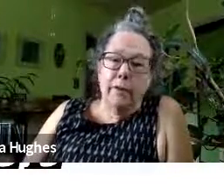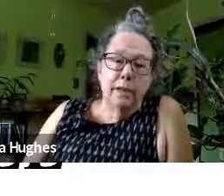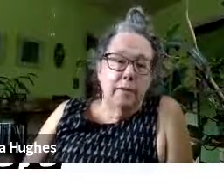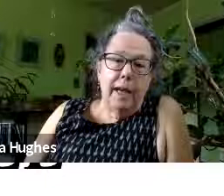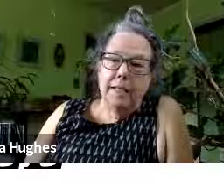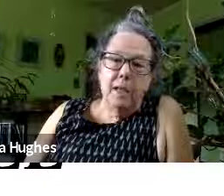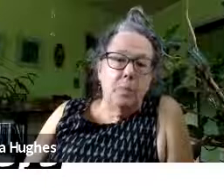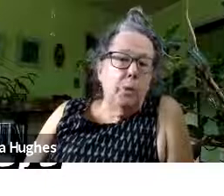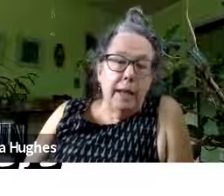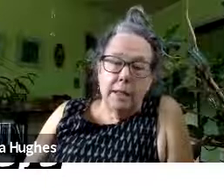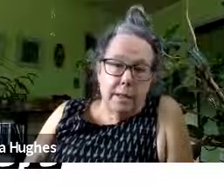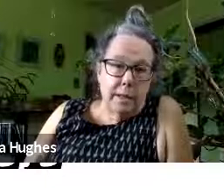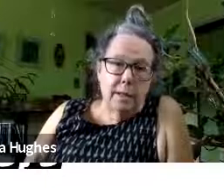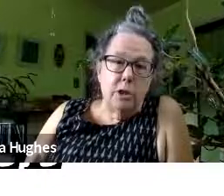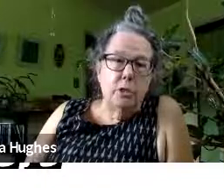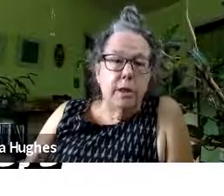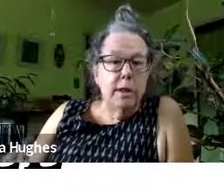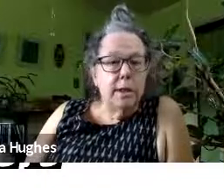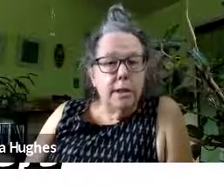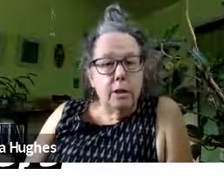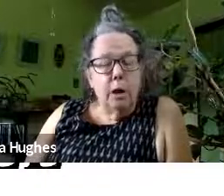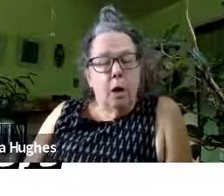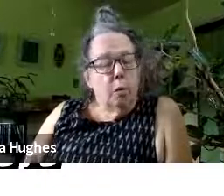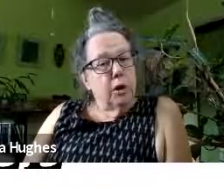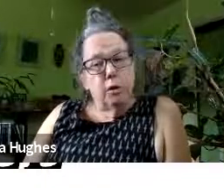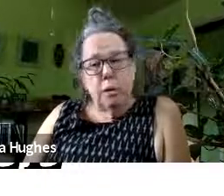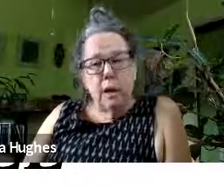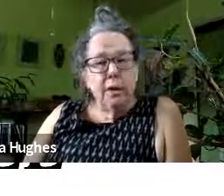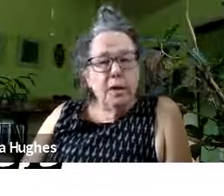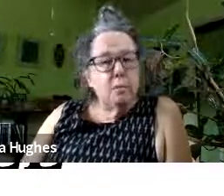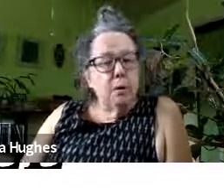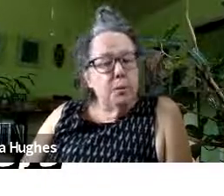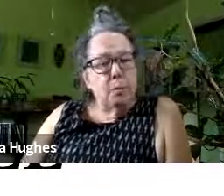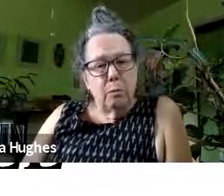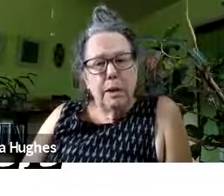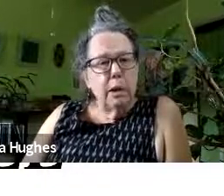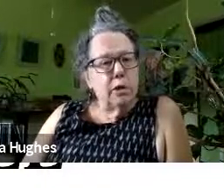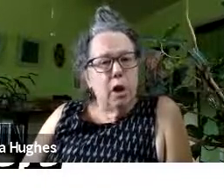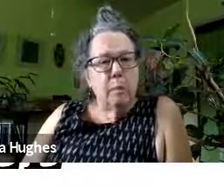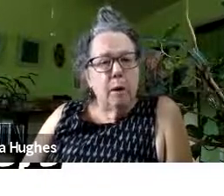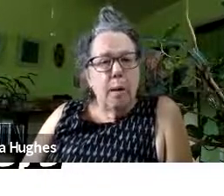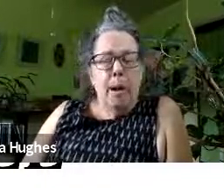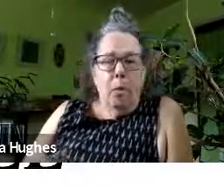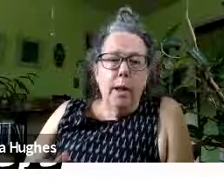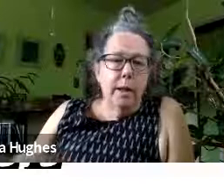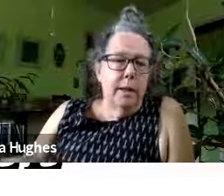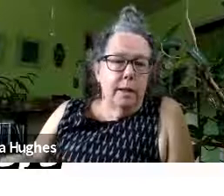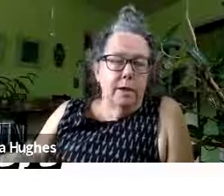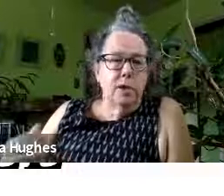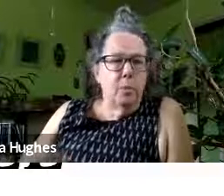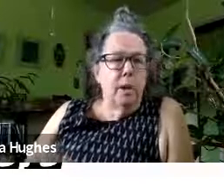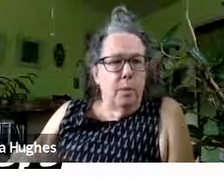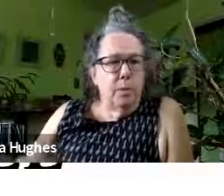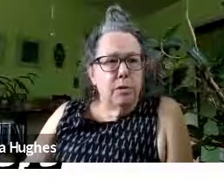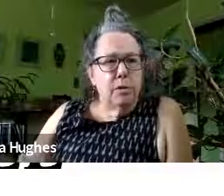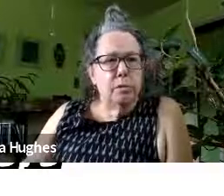about effective access practices that you can consider. We're going to do a little nuts and bolts, but we're really going to talk about what it is